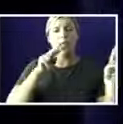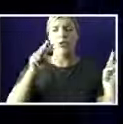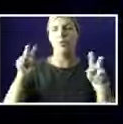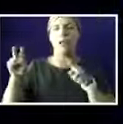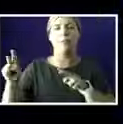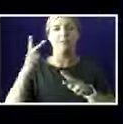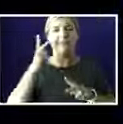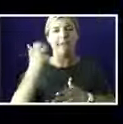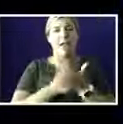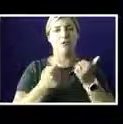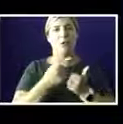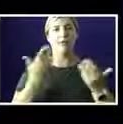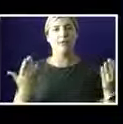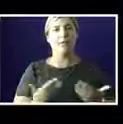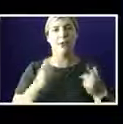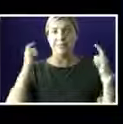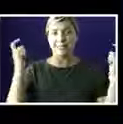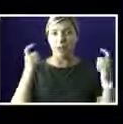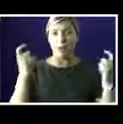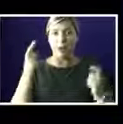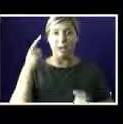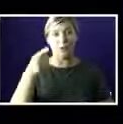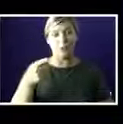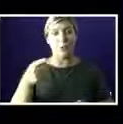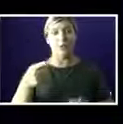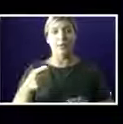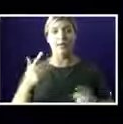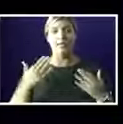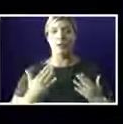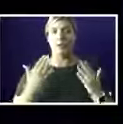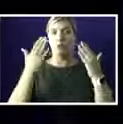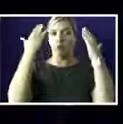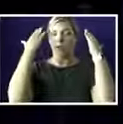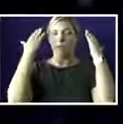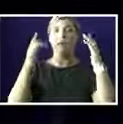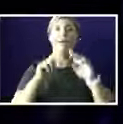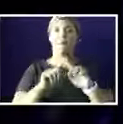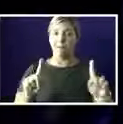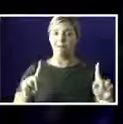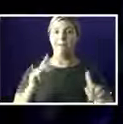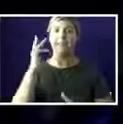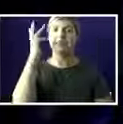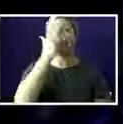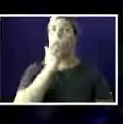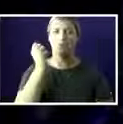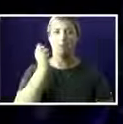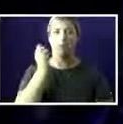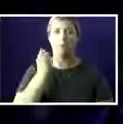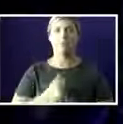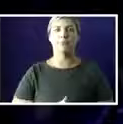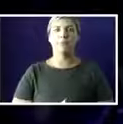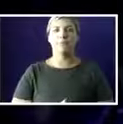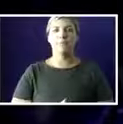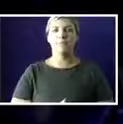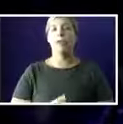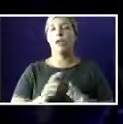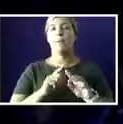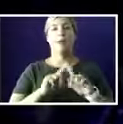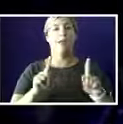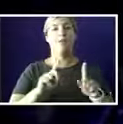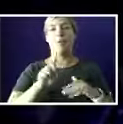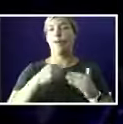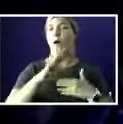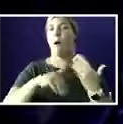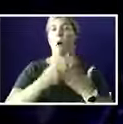celebrate us. It's a little overwhelming, but it's beautiful. Yet, once all the balloons